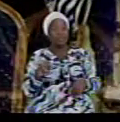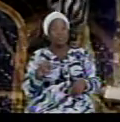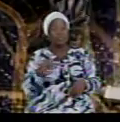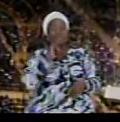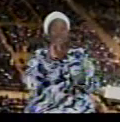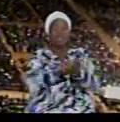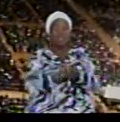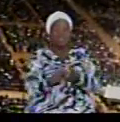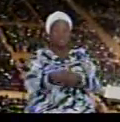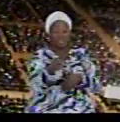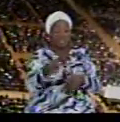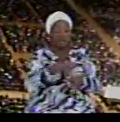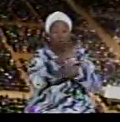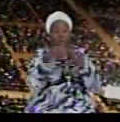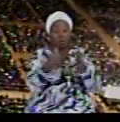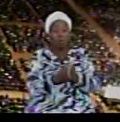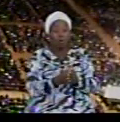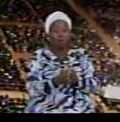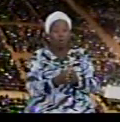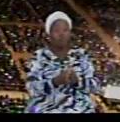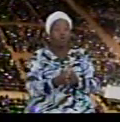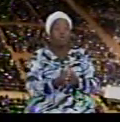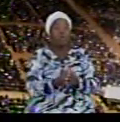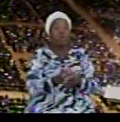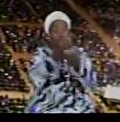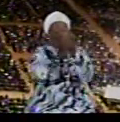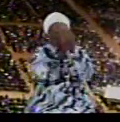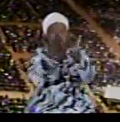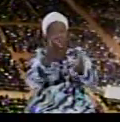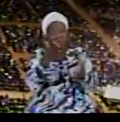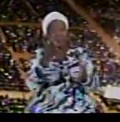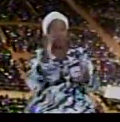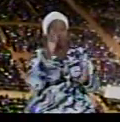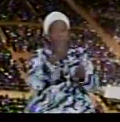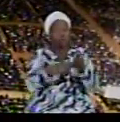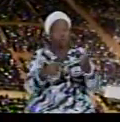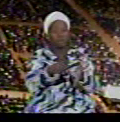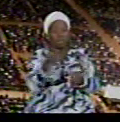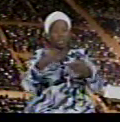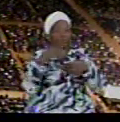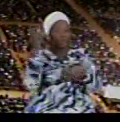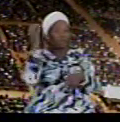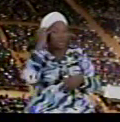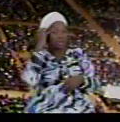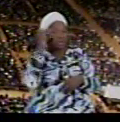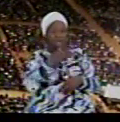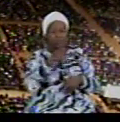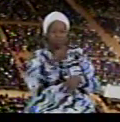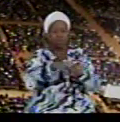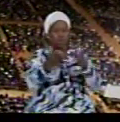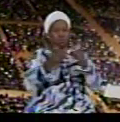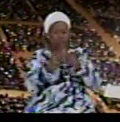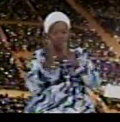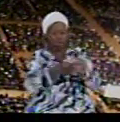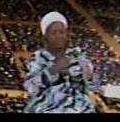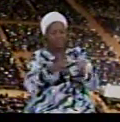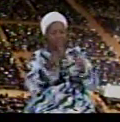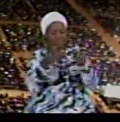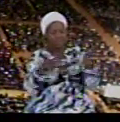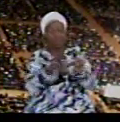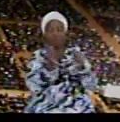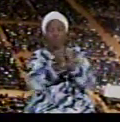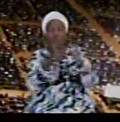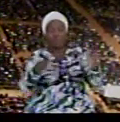all give heed to what they have heard. And you don't want to leave this place without the